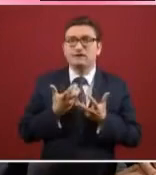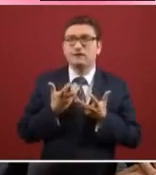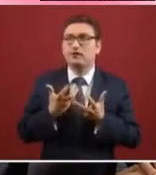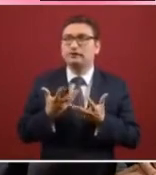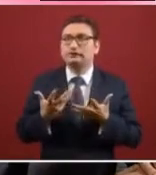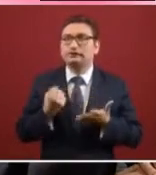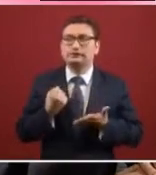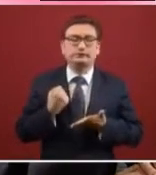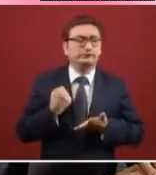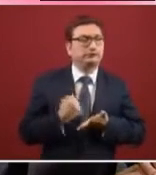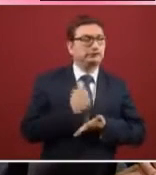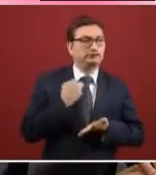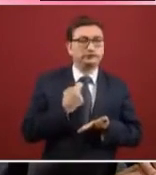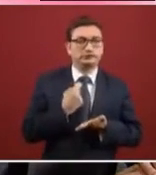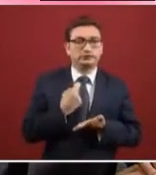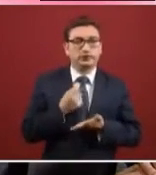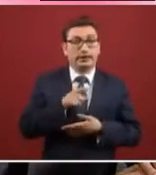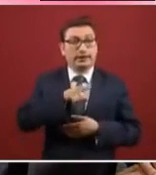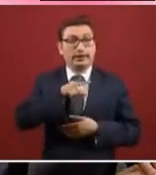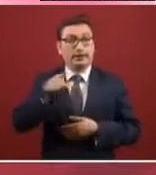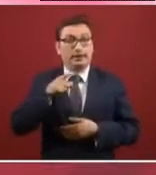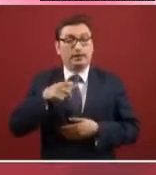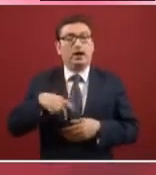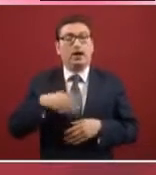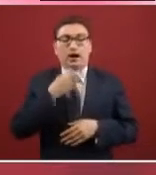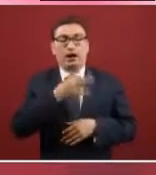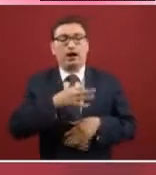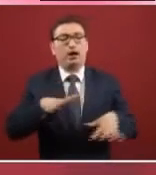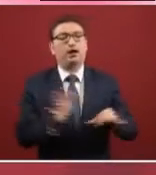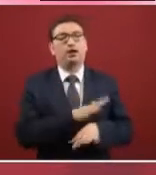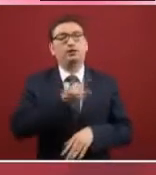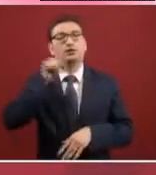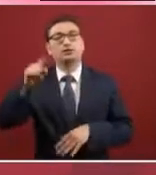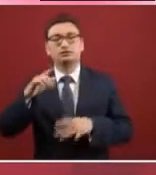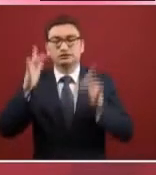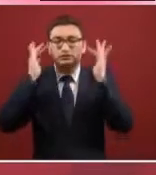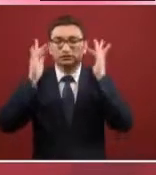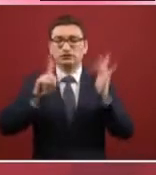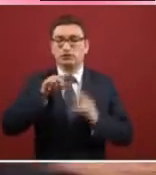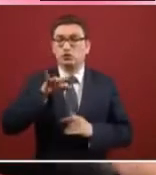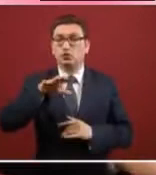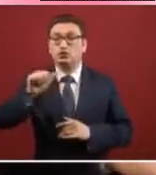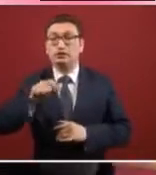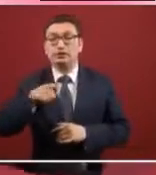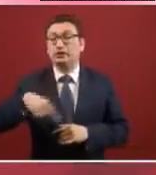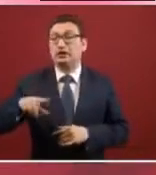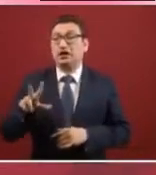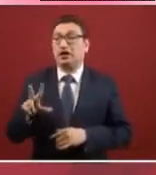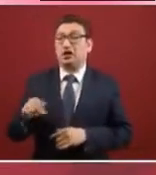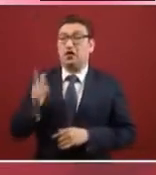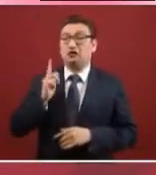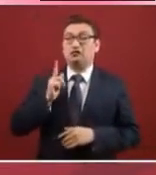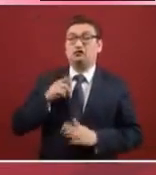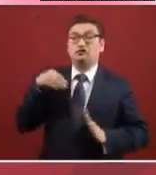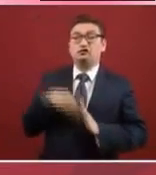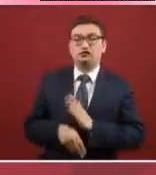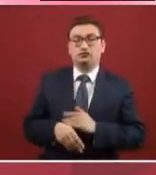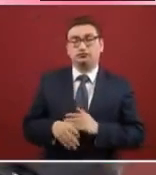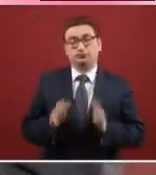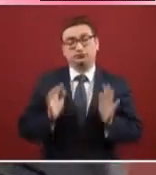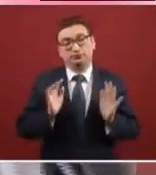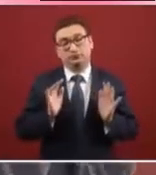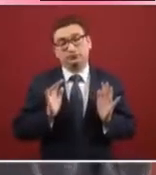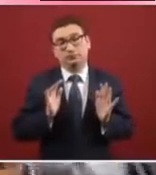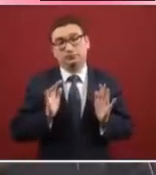they wish they would rather that we didn't make the airport of Santa Lucia.